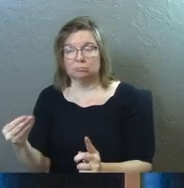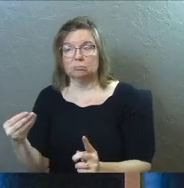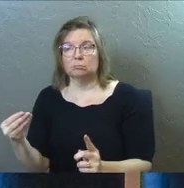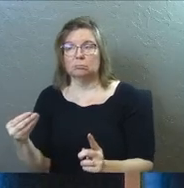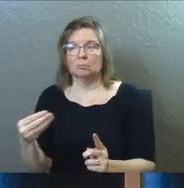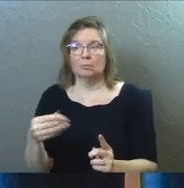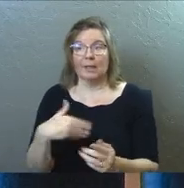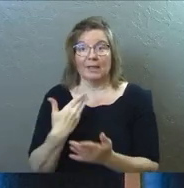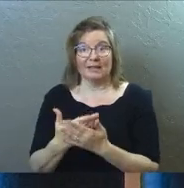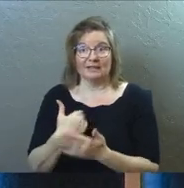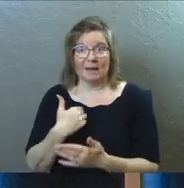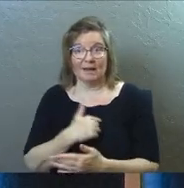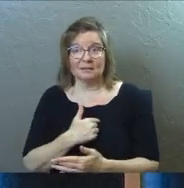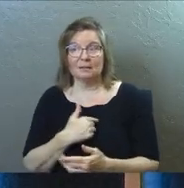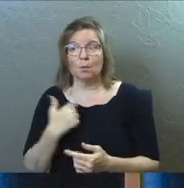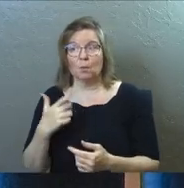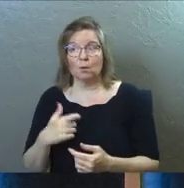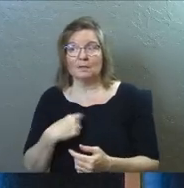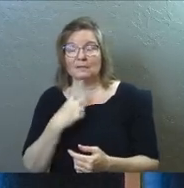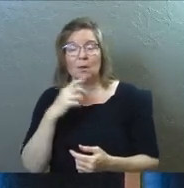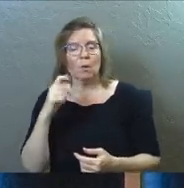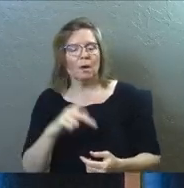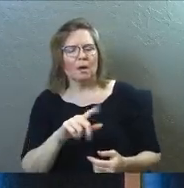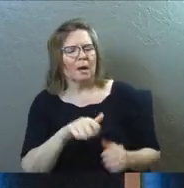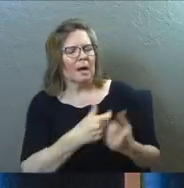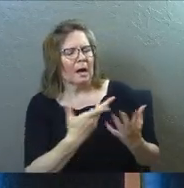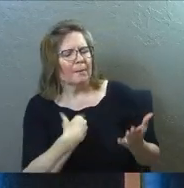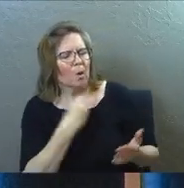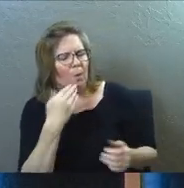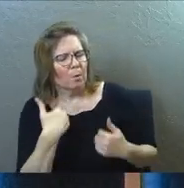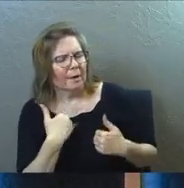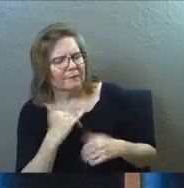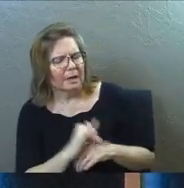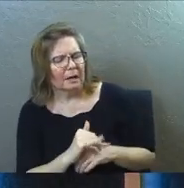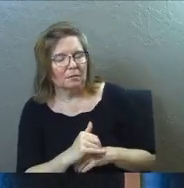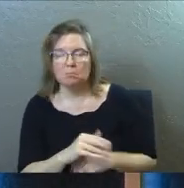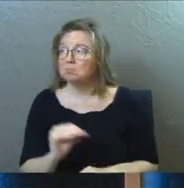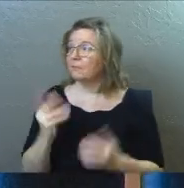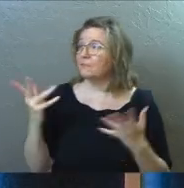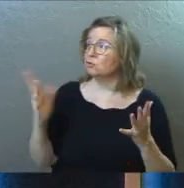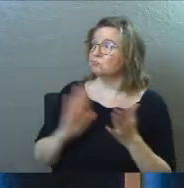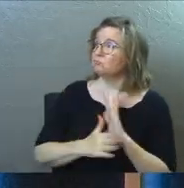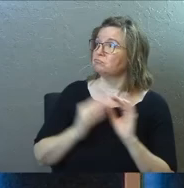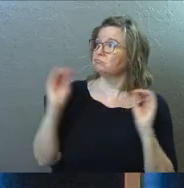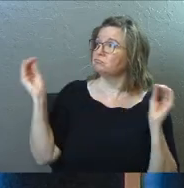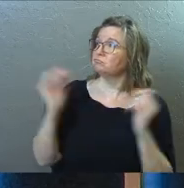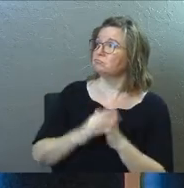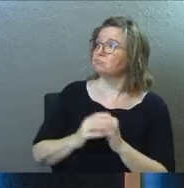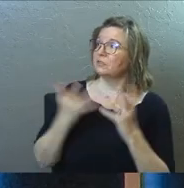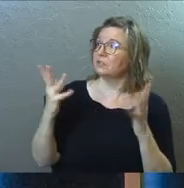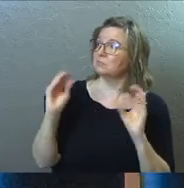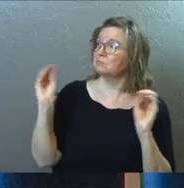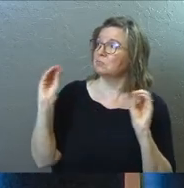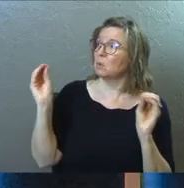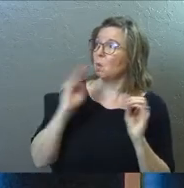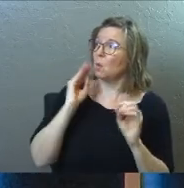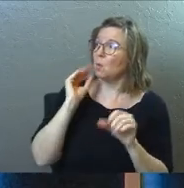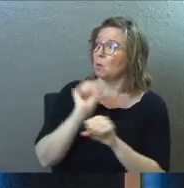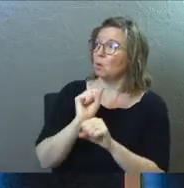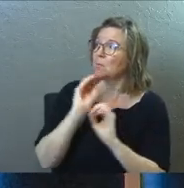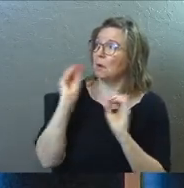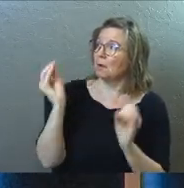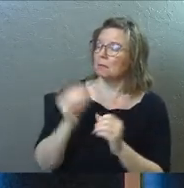Then they get to us, and we're saying, okay, how much homework do you have tonight? And the answer is, it's all done. It's all done. It's all done. This went on for